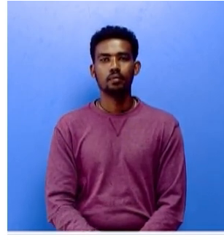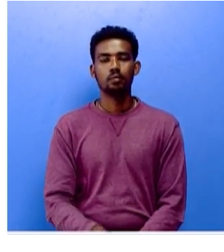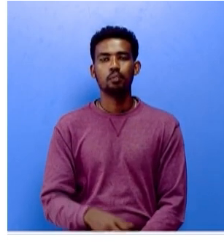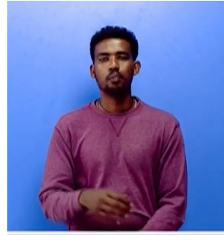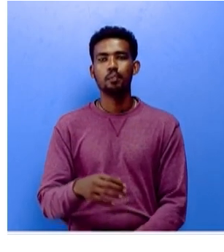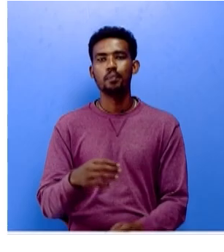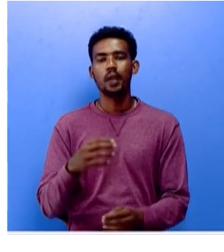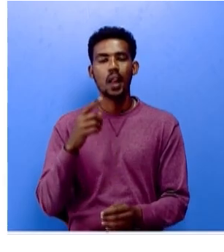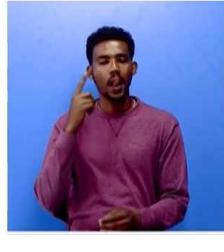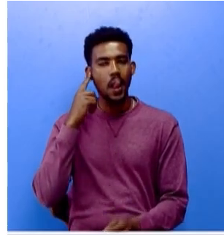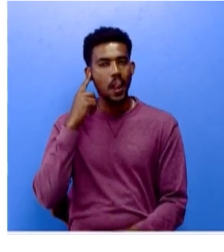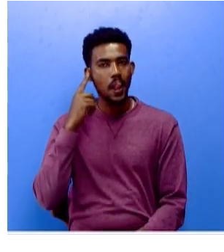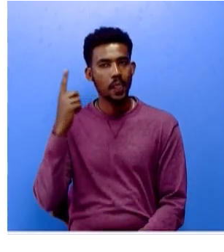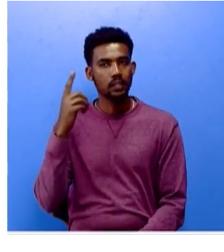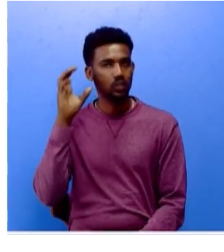listen